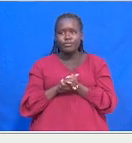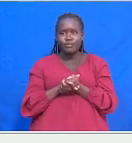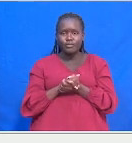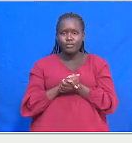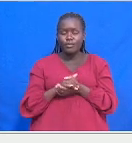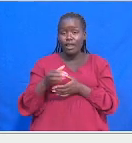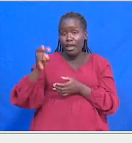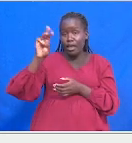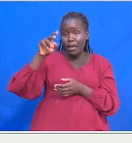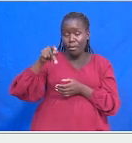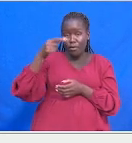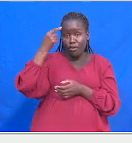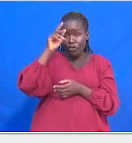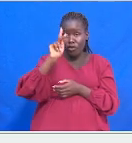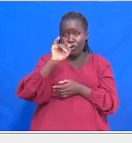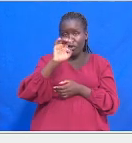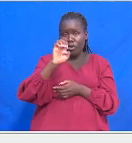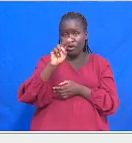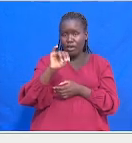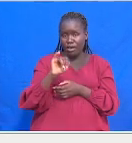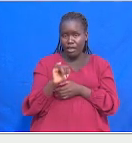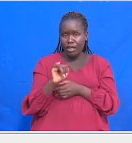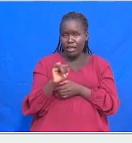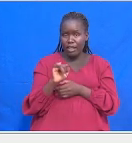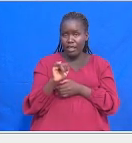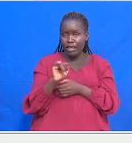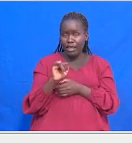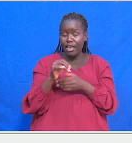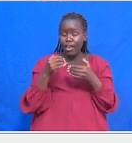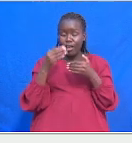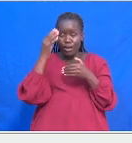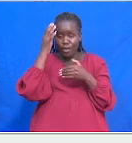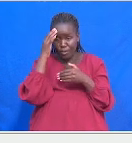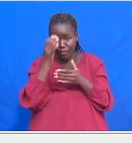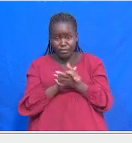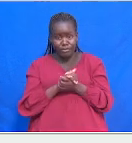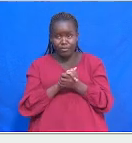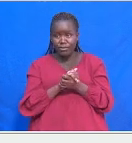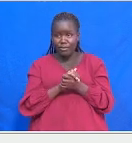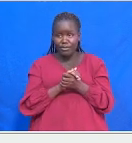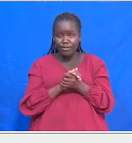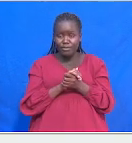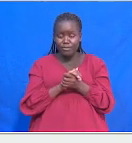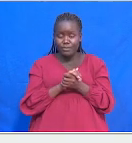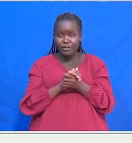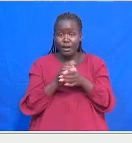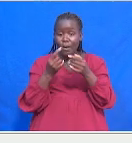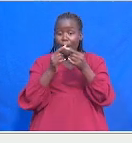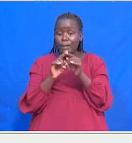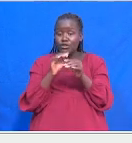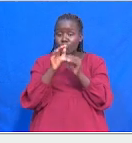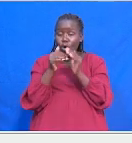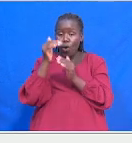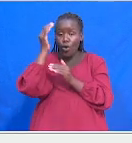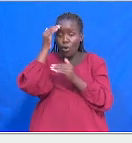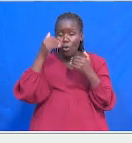Honorable MP for Keni, and had he read this motion, I'm sure he would not have signed it. But as you all know, there